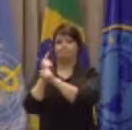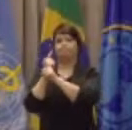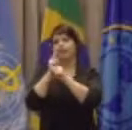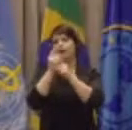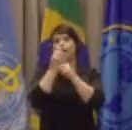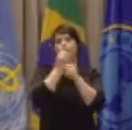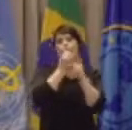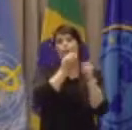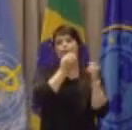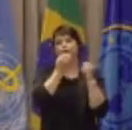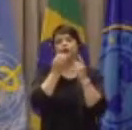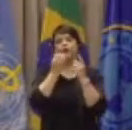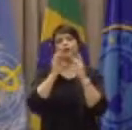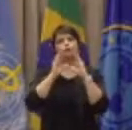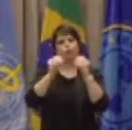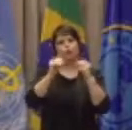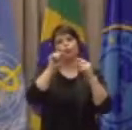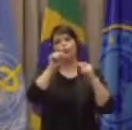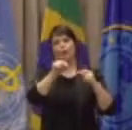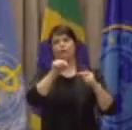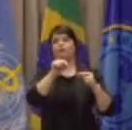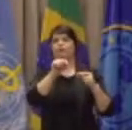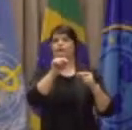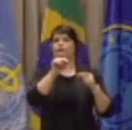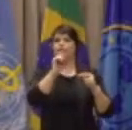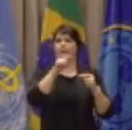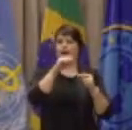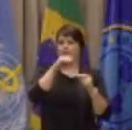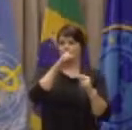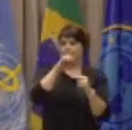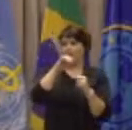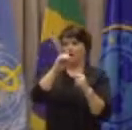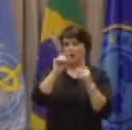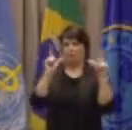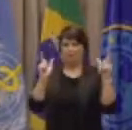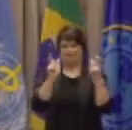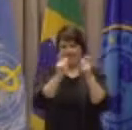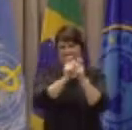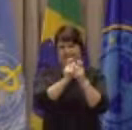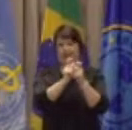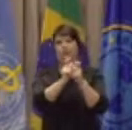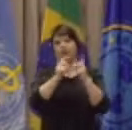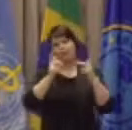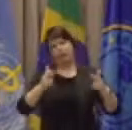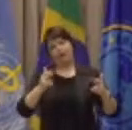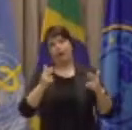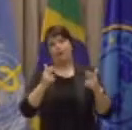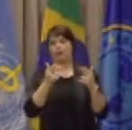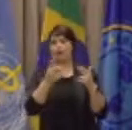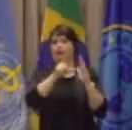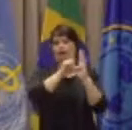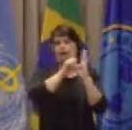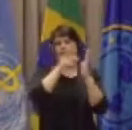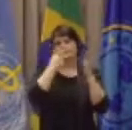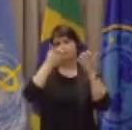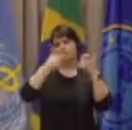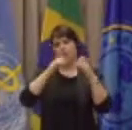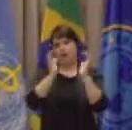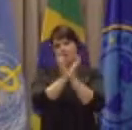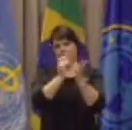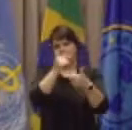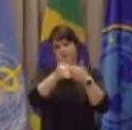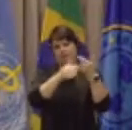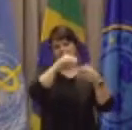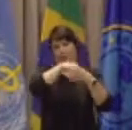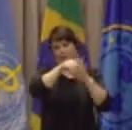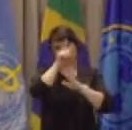this identification of opportunities was from the micro, as